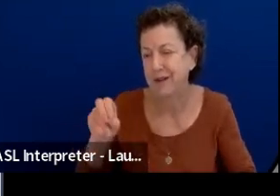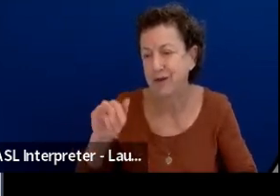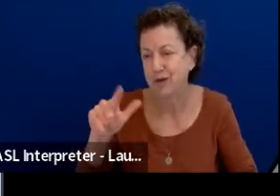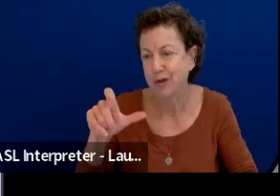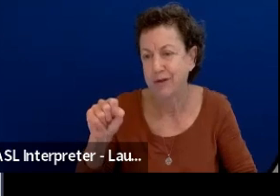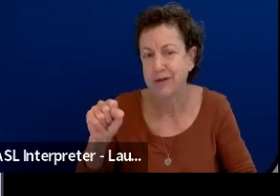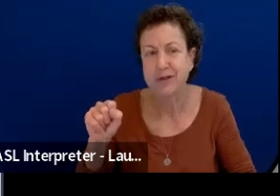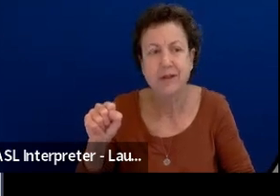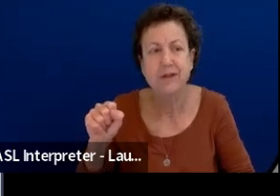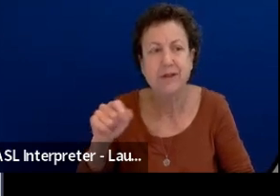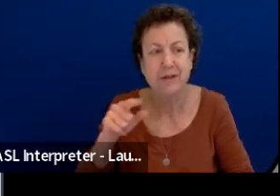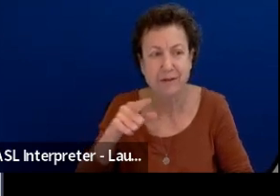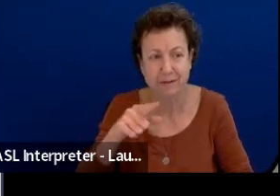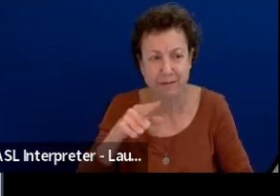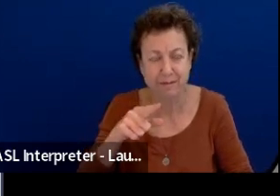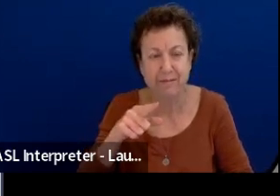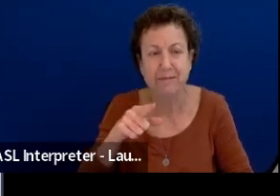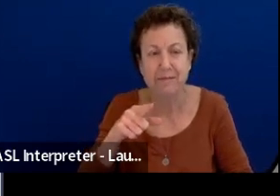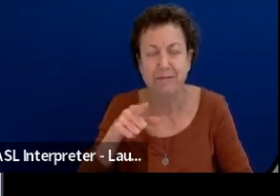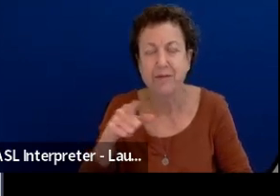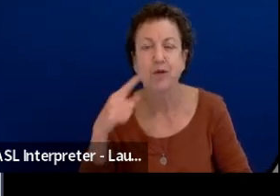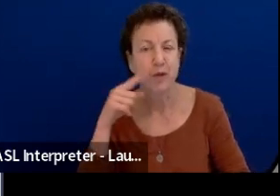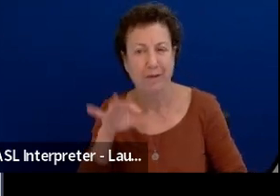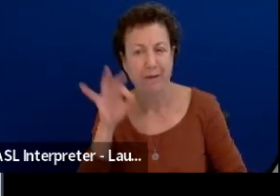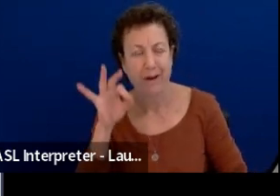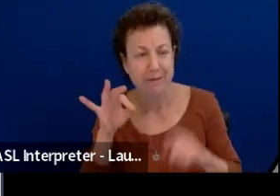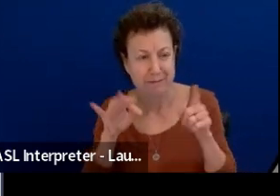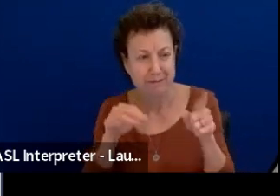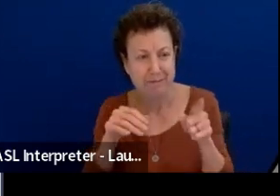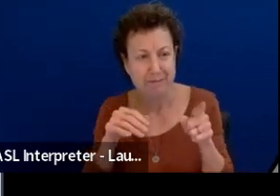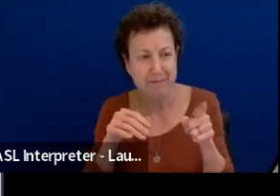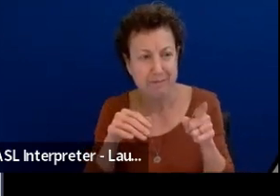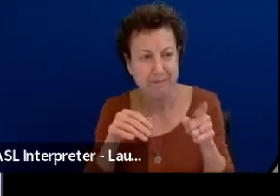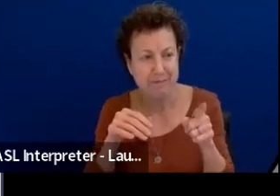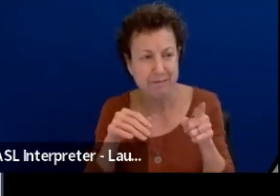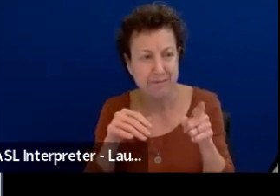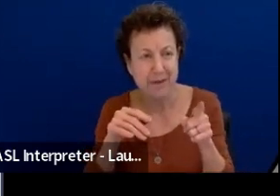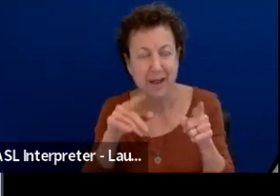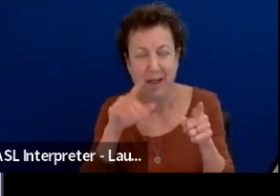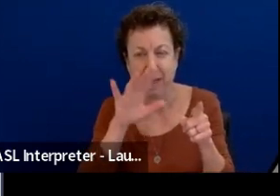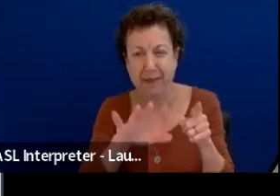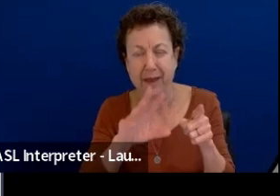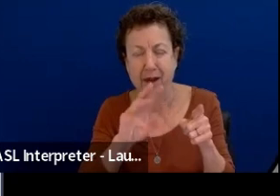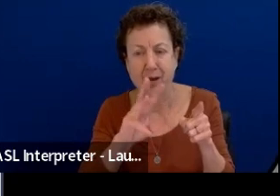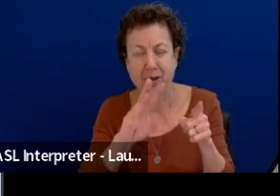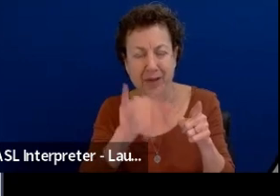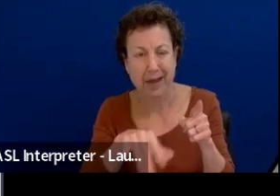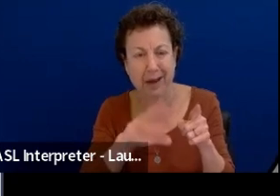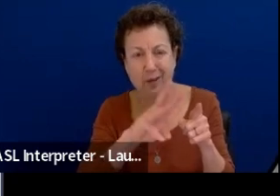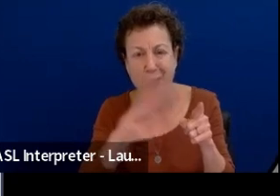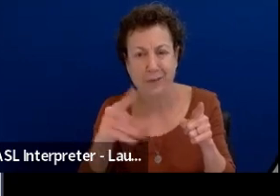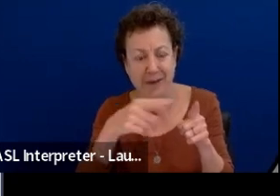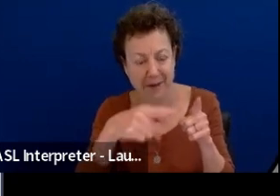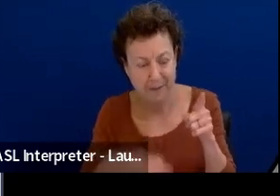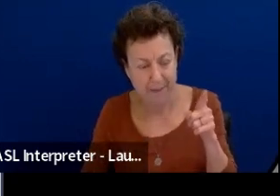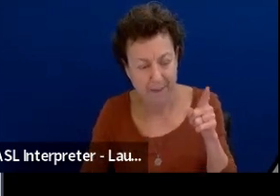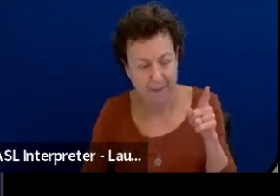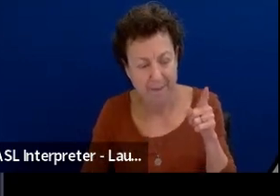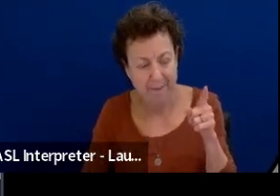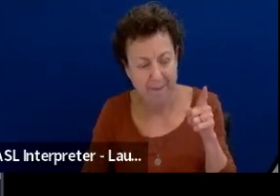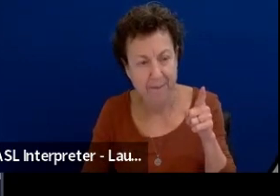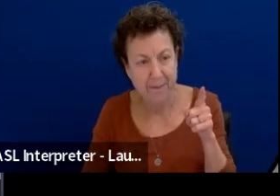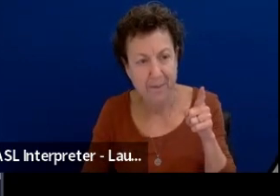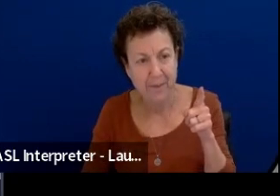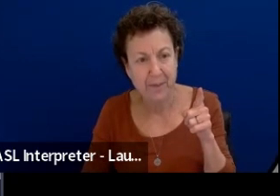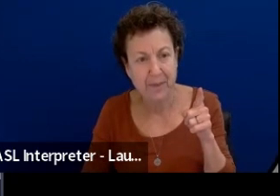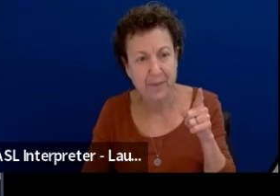those can be viewed directly on the General Court website here. We